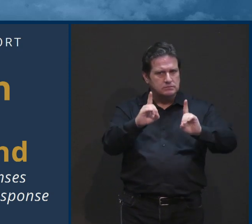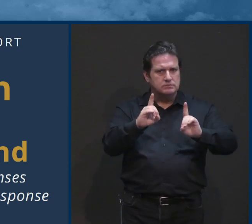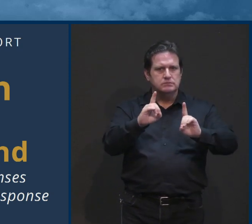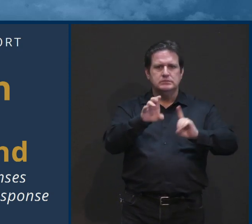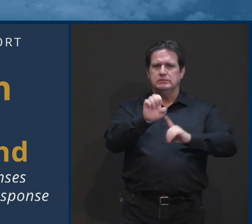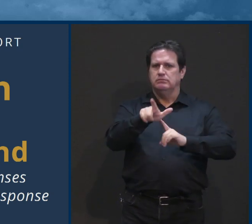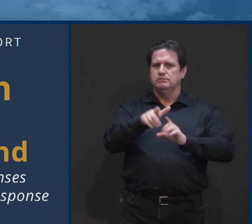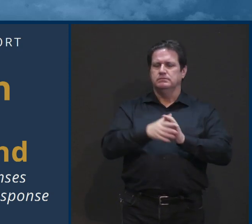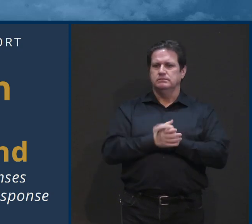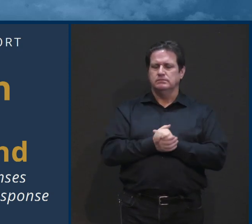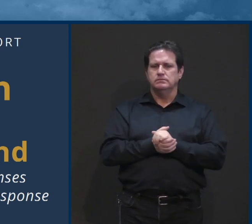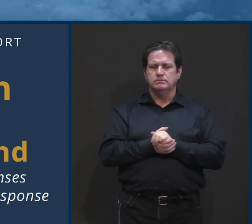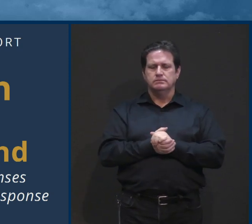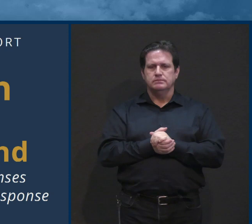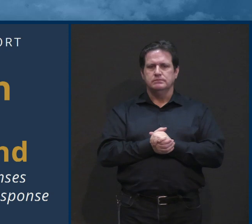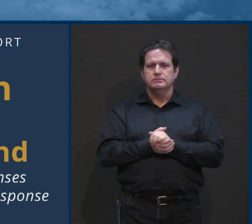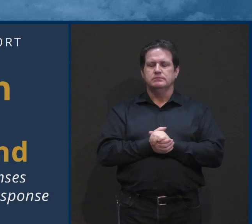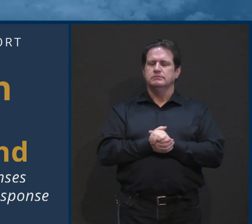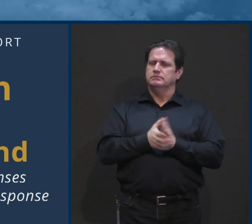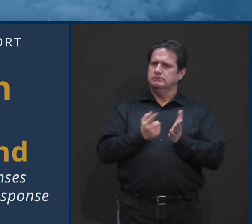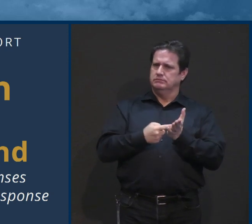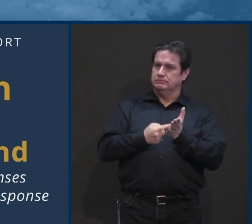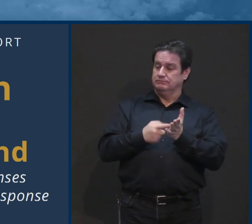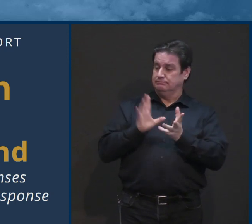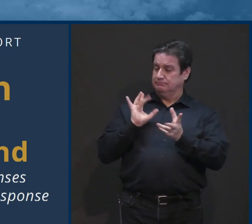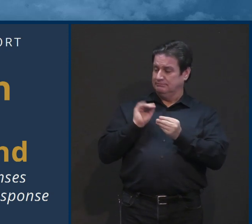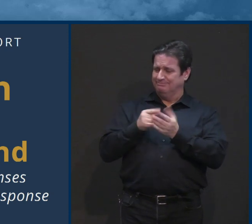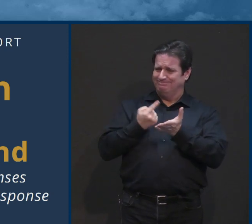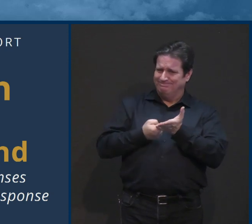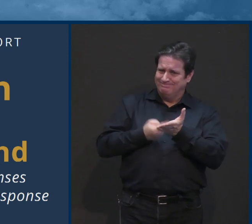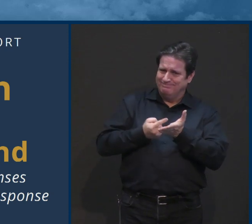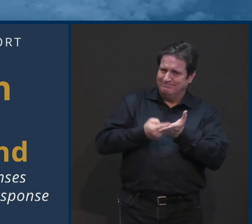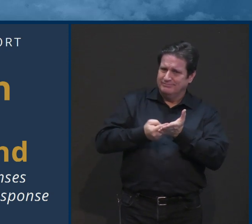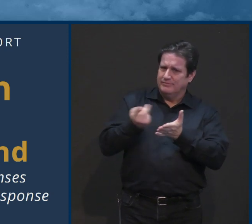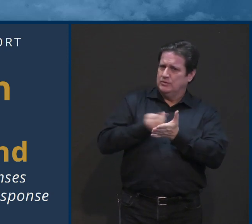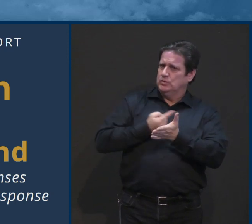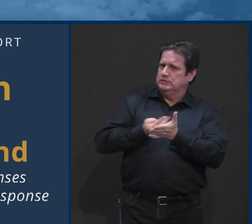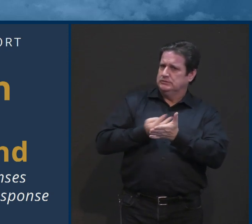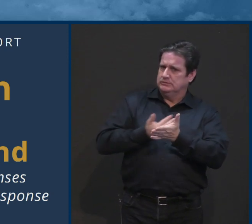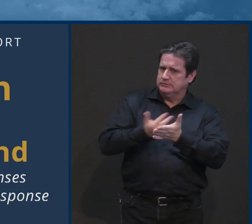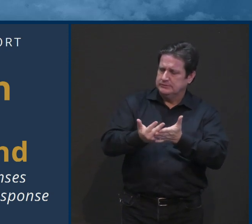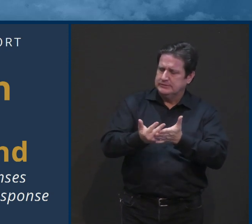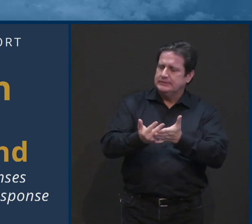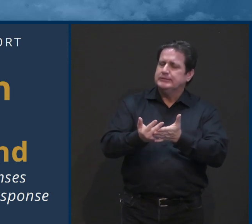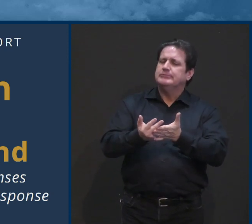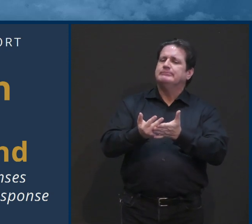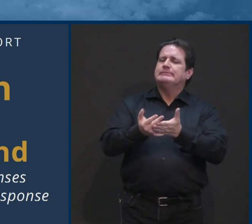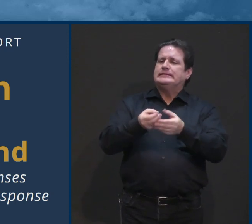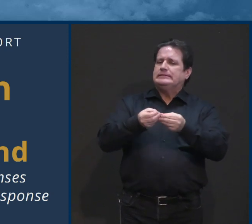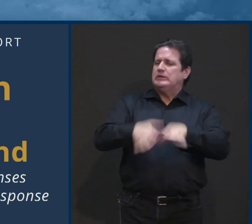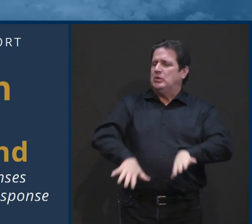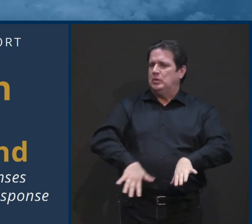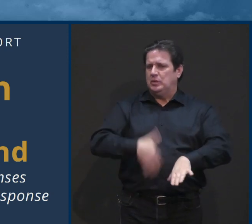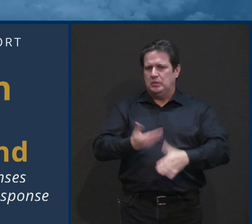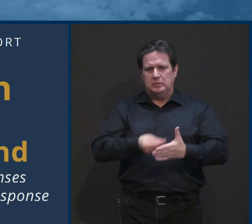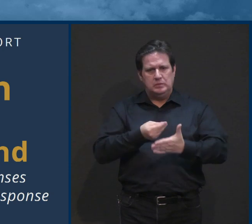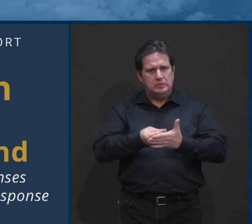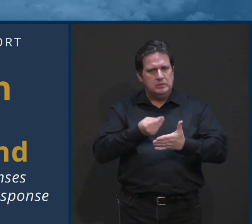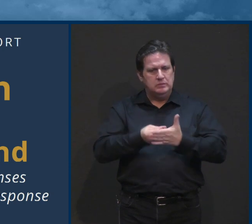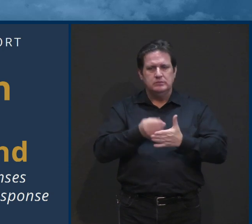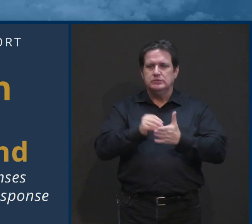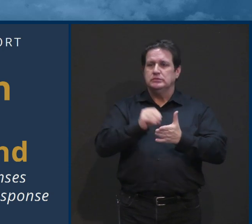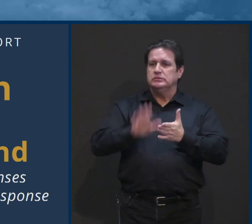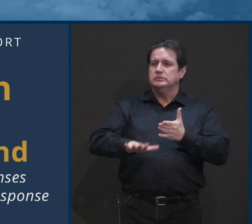in Delaware. We've been talking about that for several weeks now. They've lost considerable revenue as